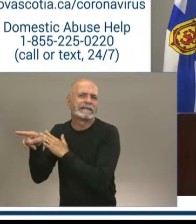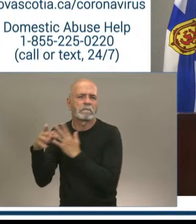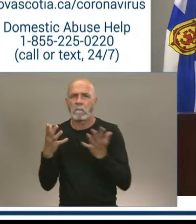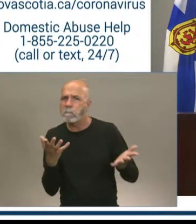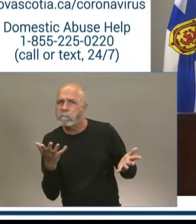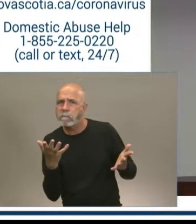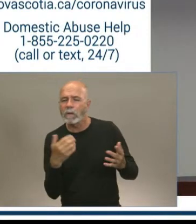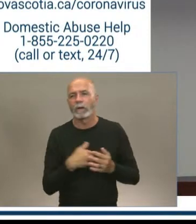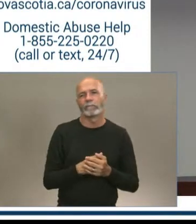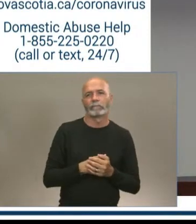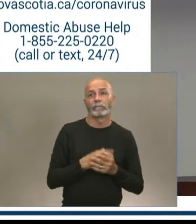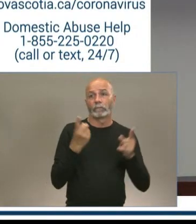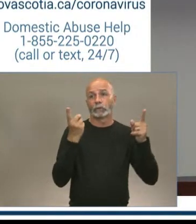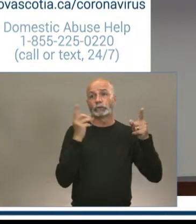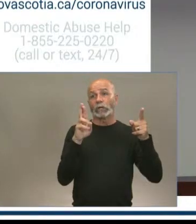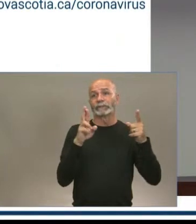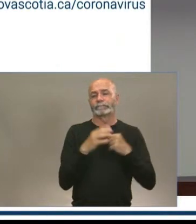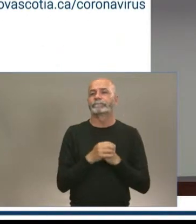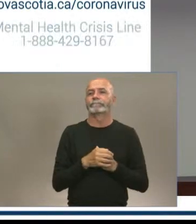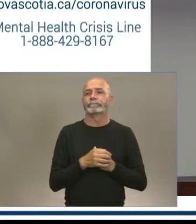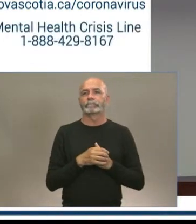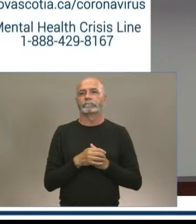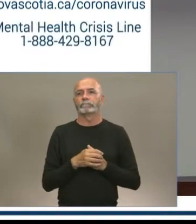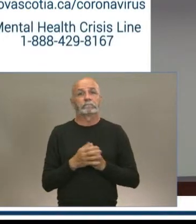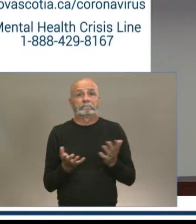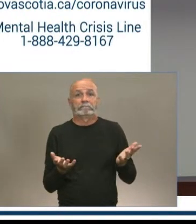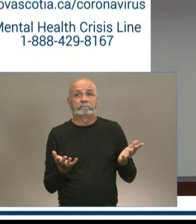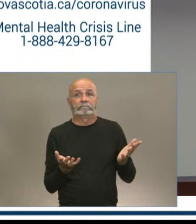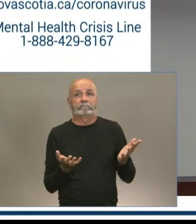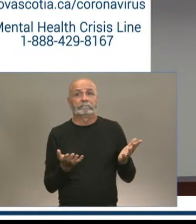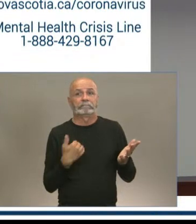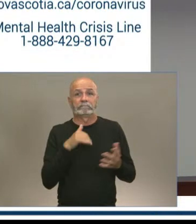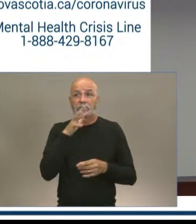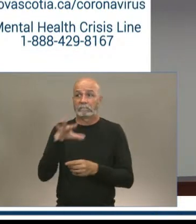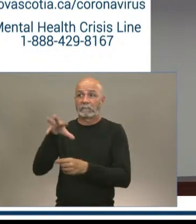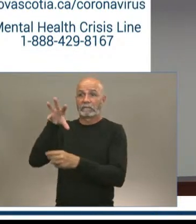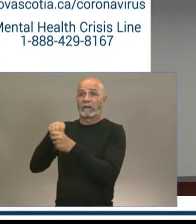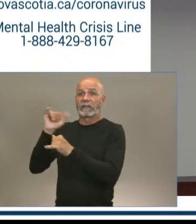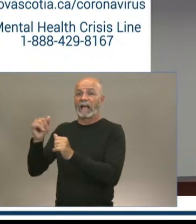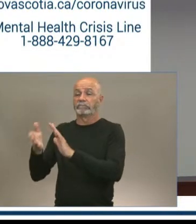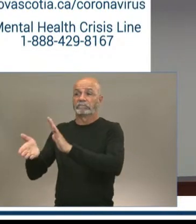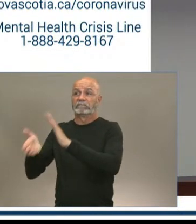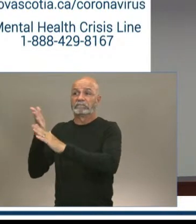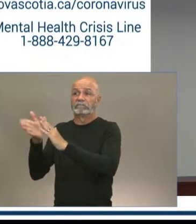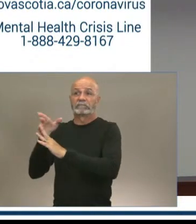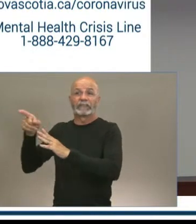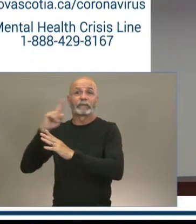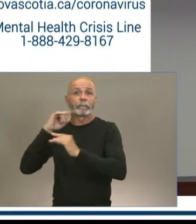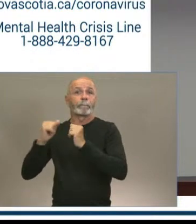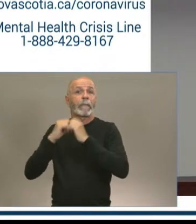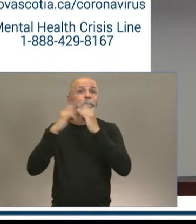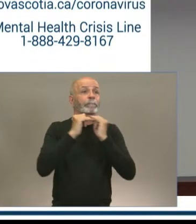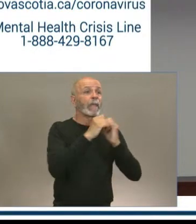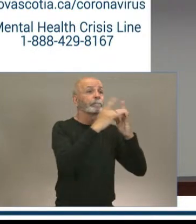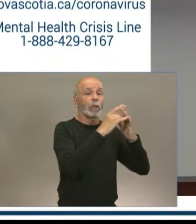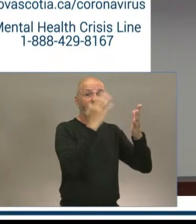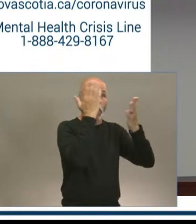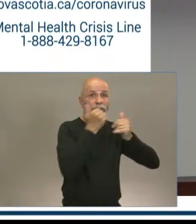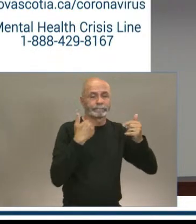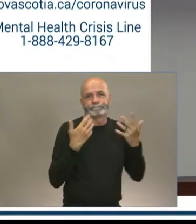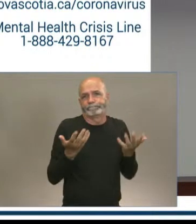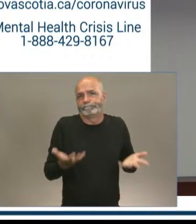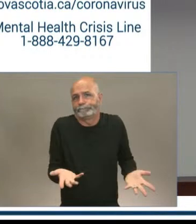I haven't been involved in the operational planning of all those pop-ups. I was aware of